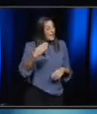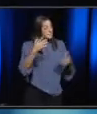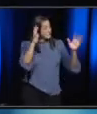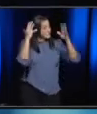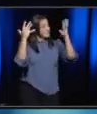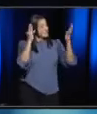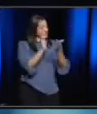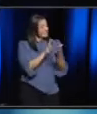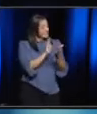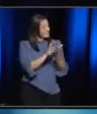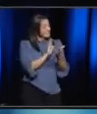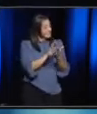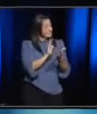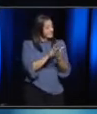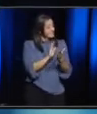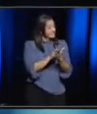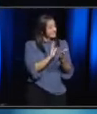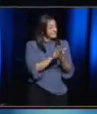him?